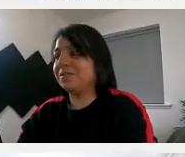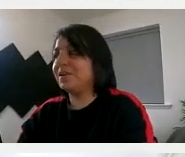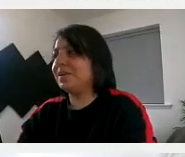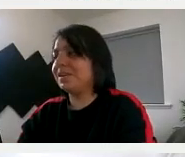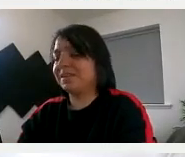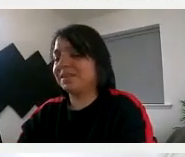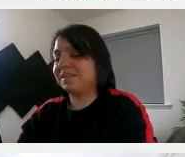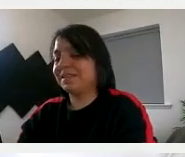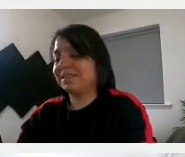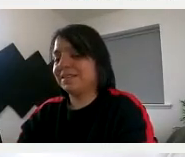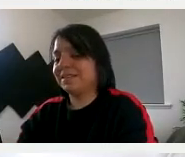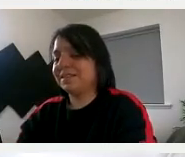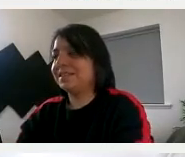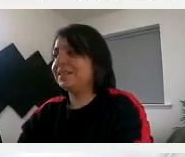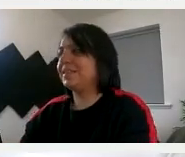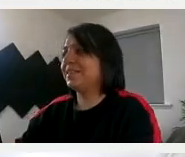one.